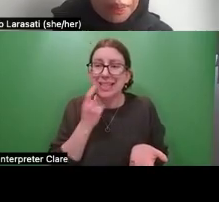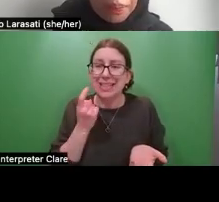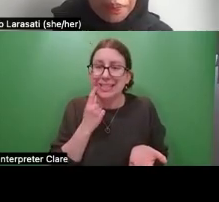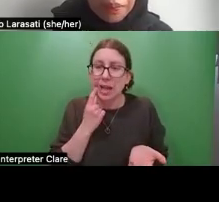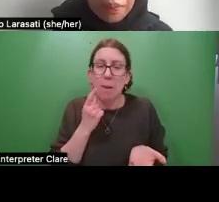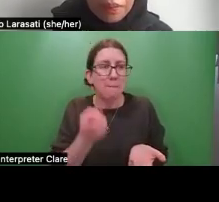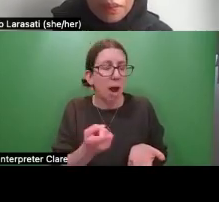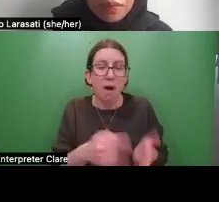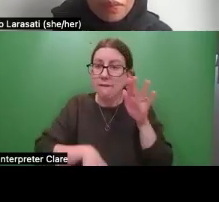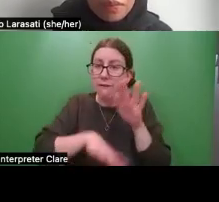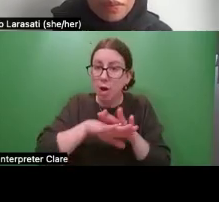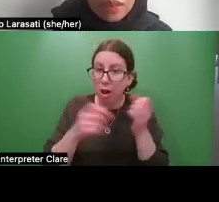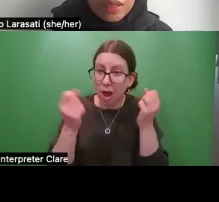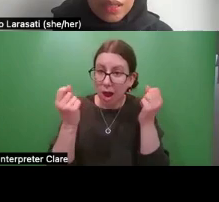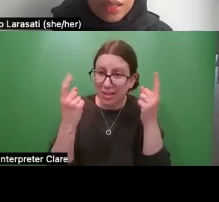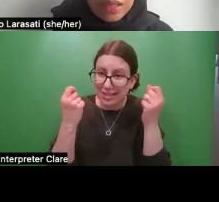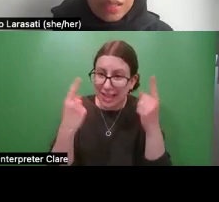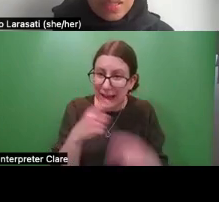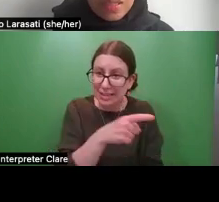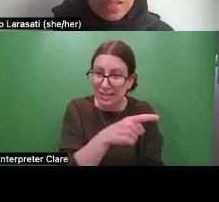it.